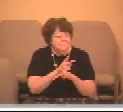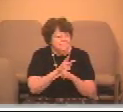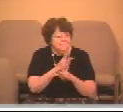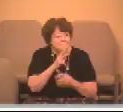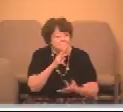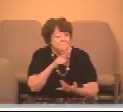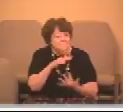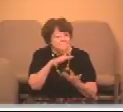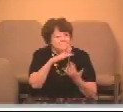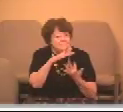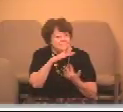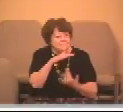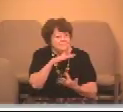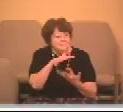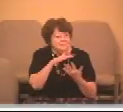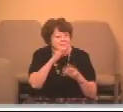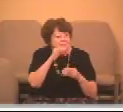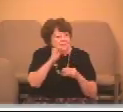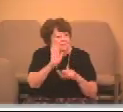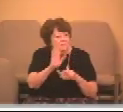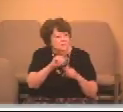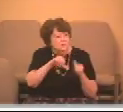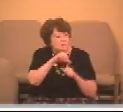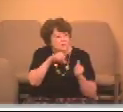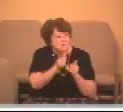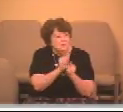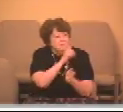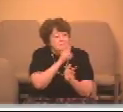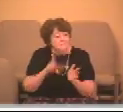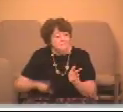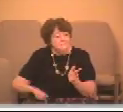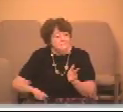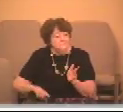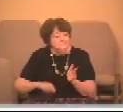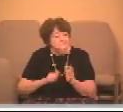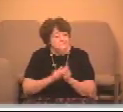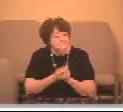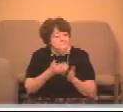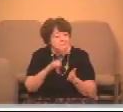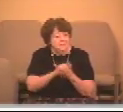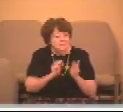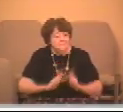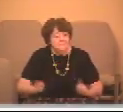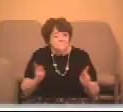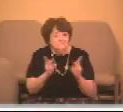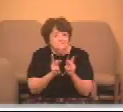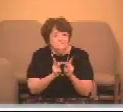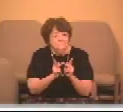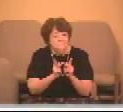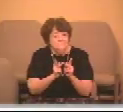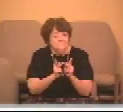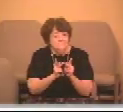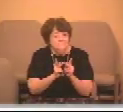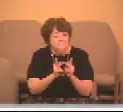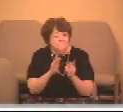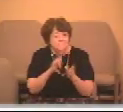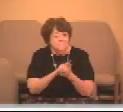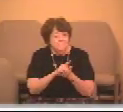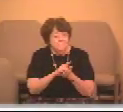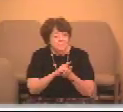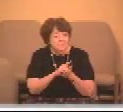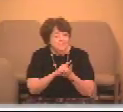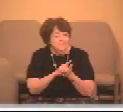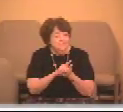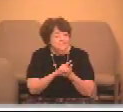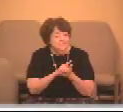boiling in your relationship with the Lord. That's the place that's going to fuel